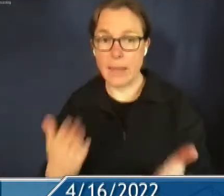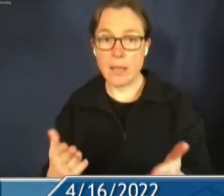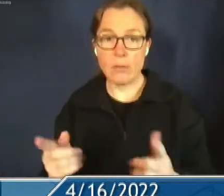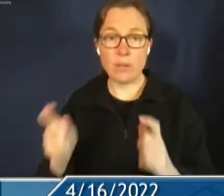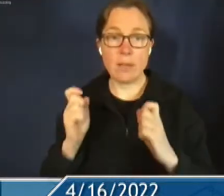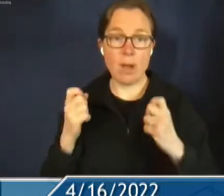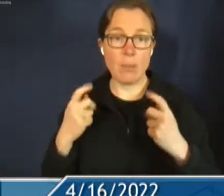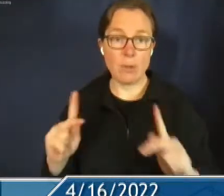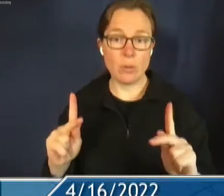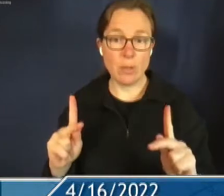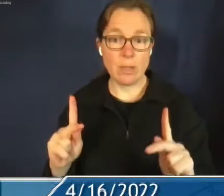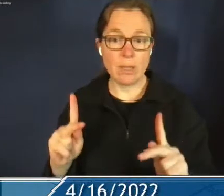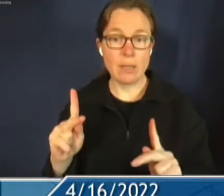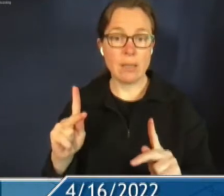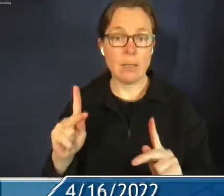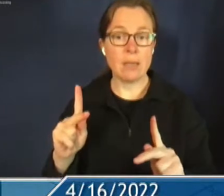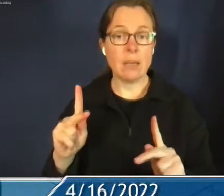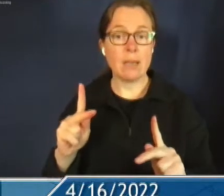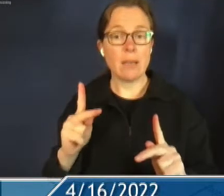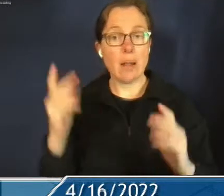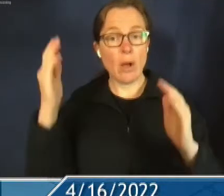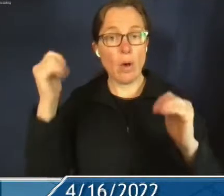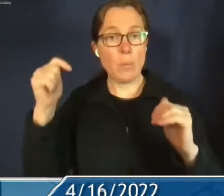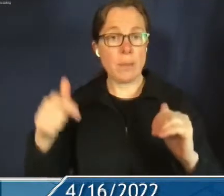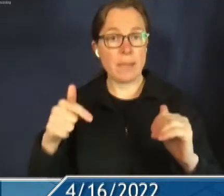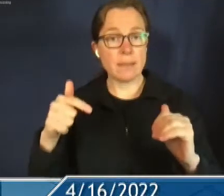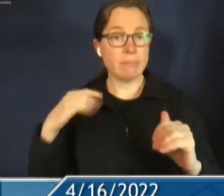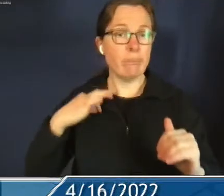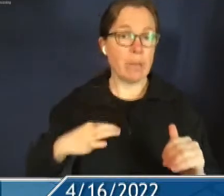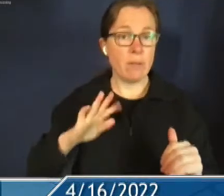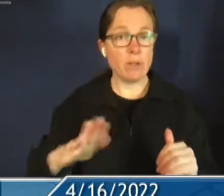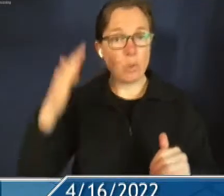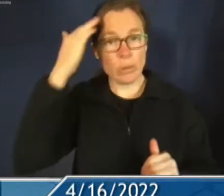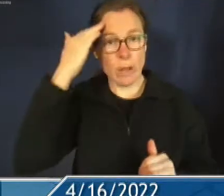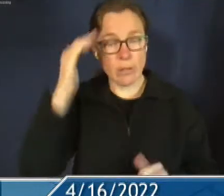on behalf of CAG, and I hope this was beneficial to you.